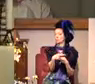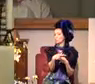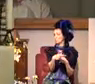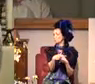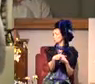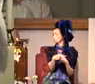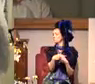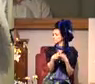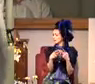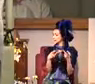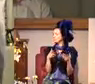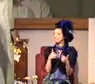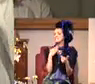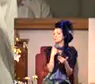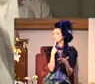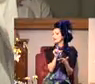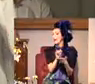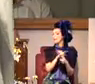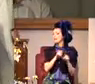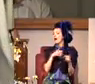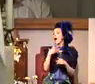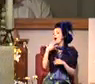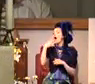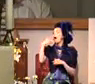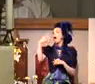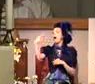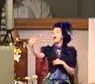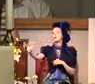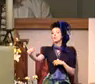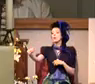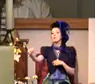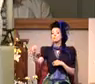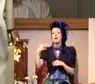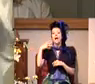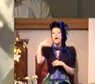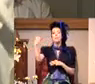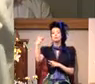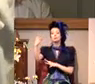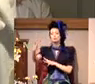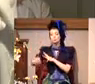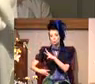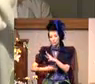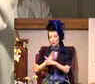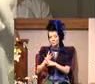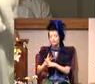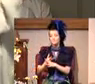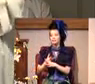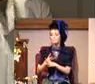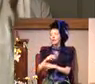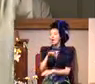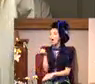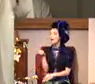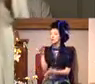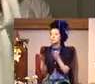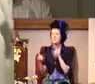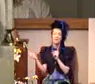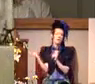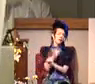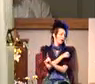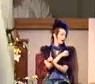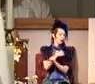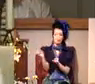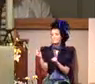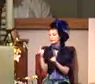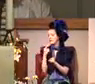place. But may we experience it when we're prepared to go back out into the world. And others might bash us, and